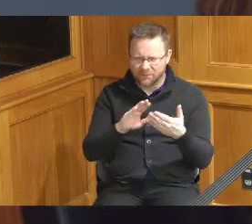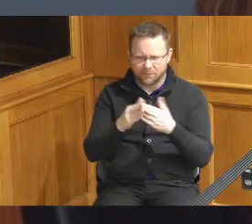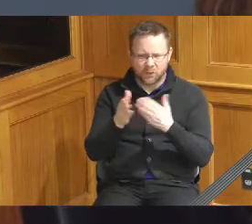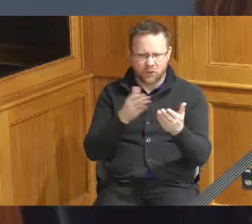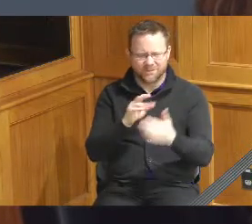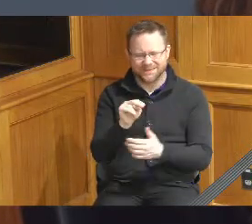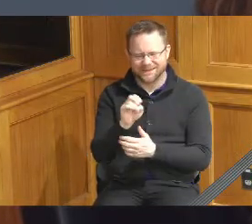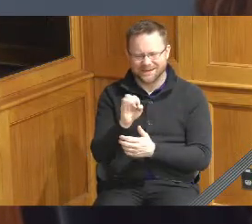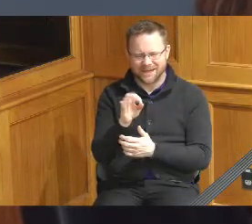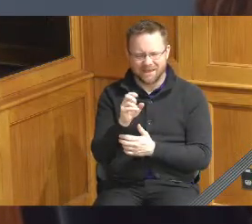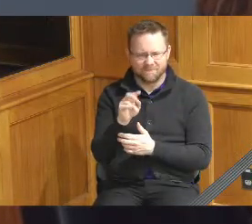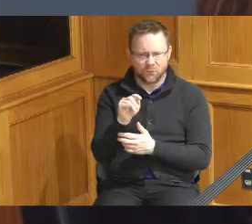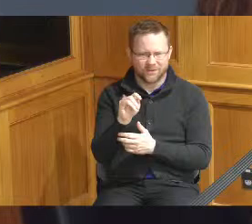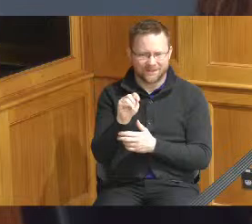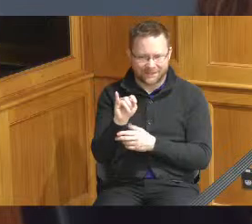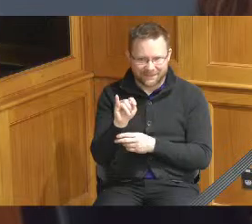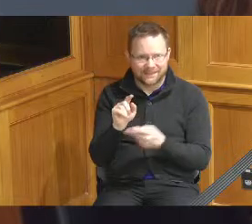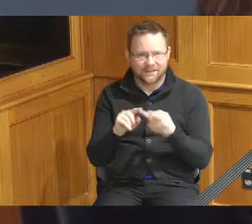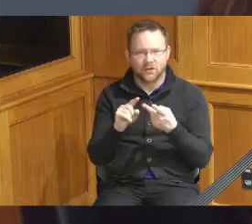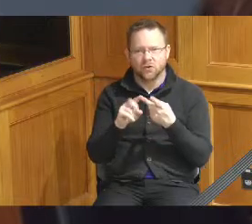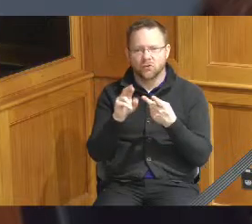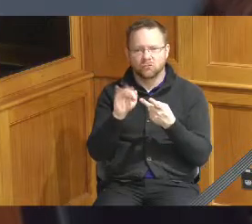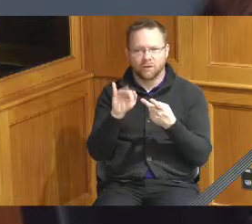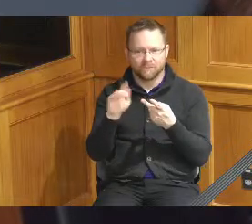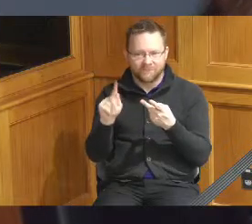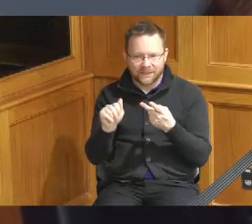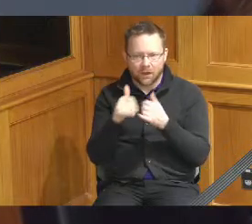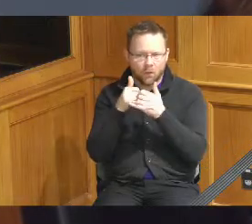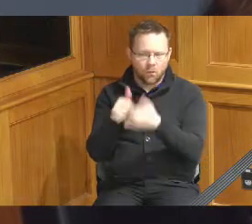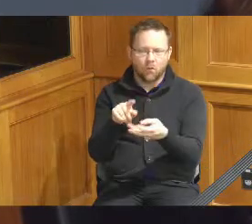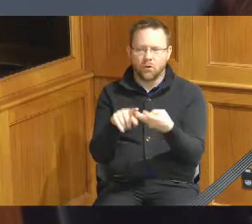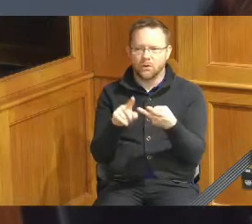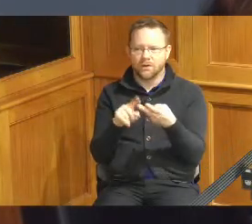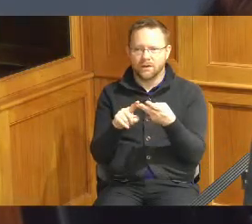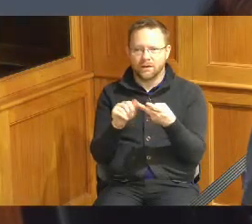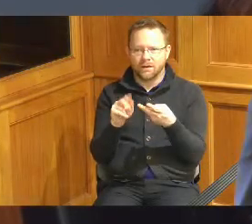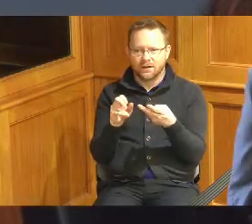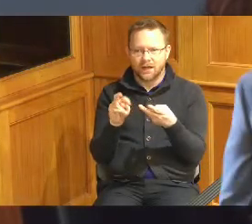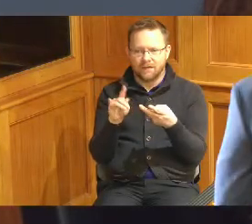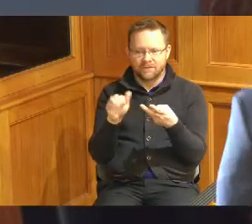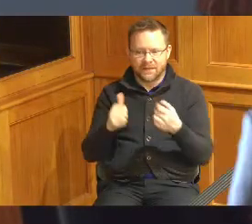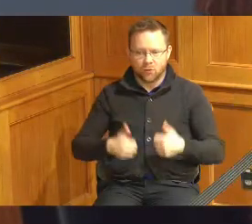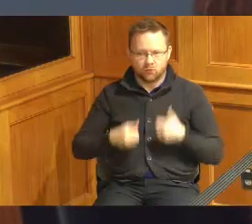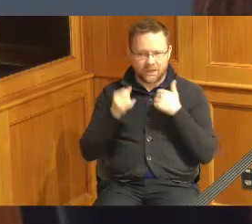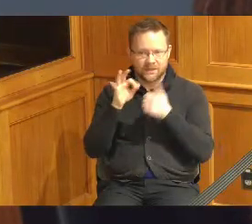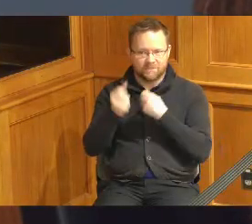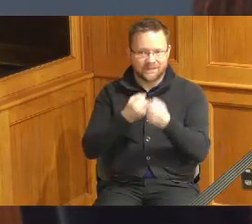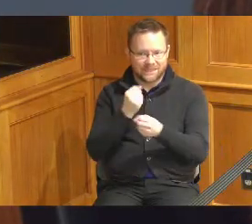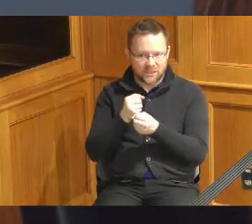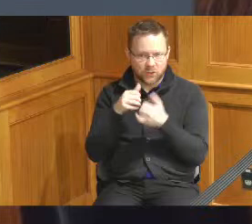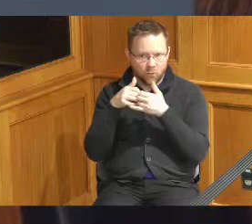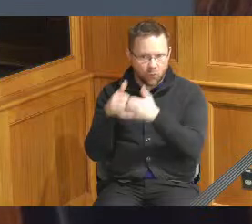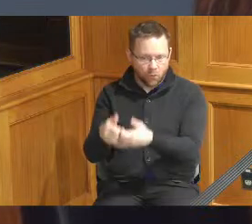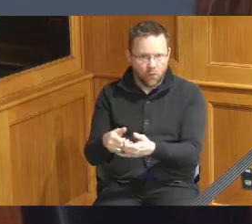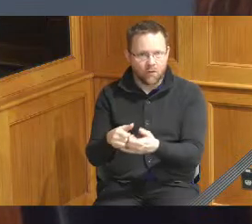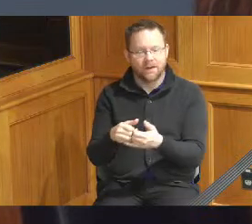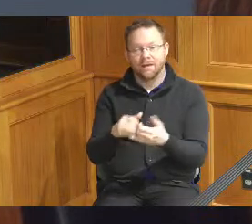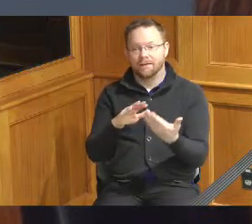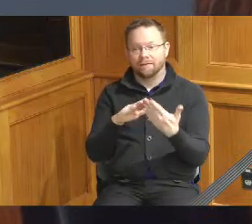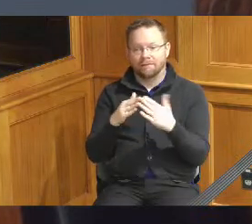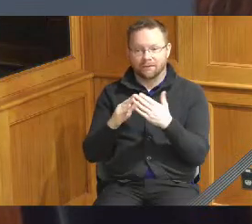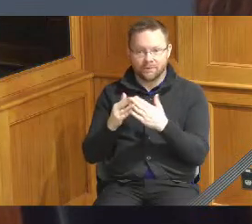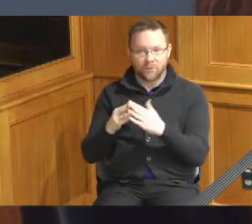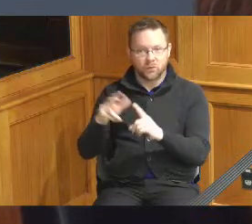Nefertiti Award, Dada Rafika Award, an Avondale Resident of the Year Award, Avondale